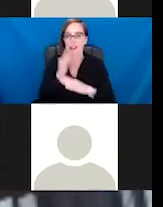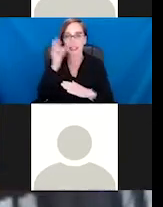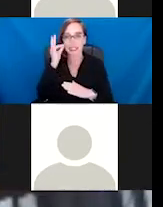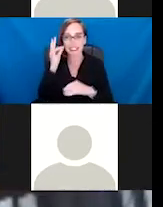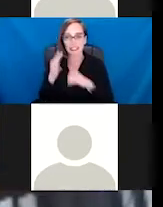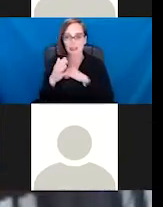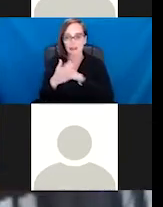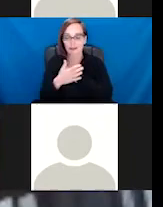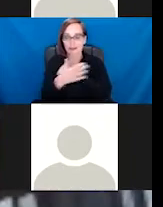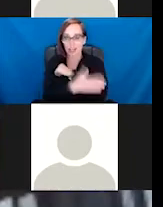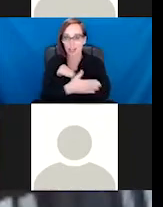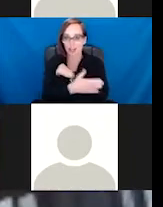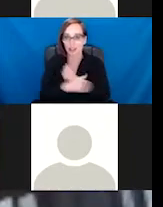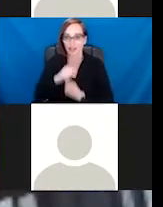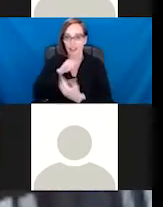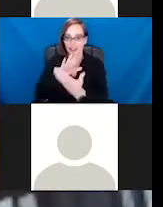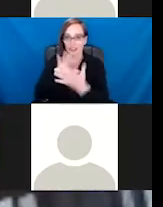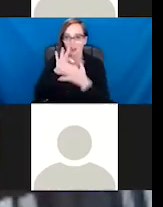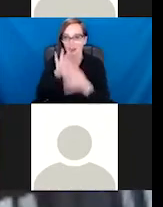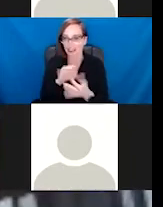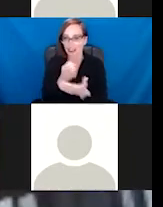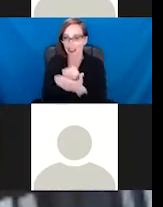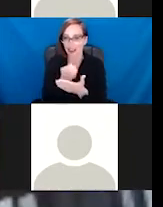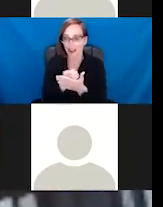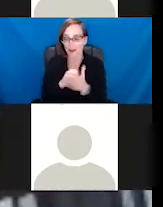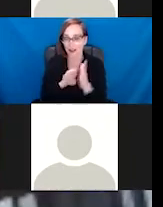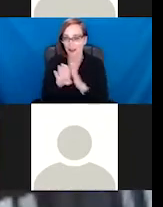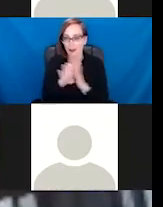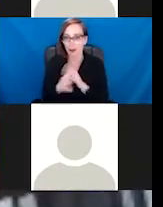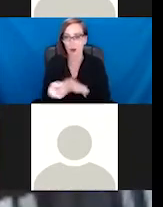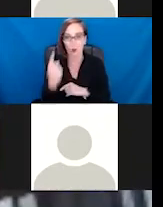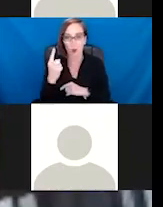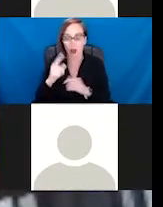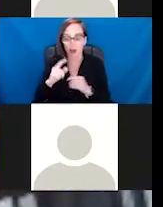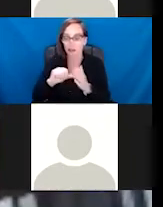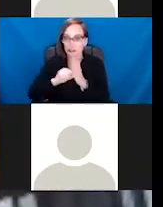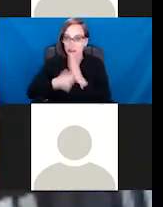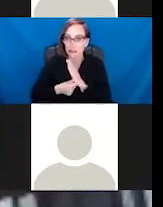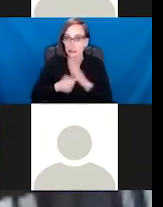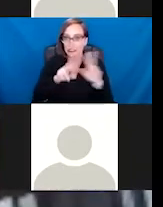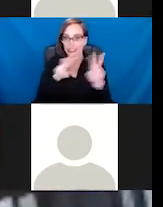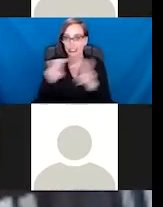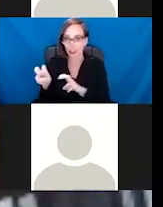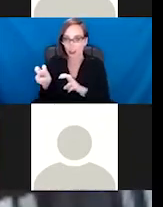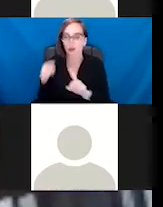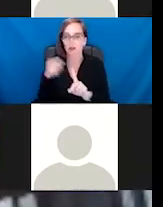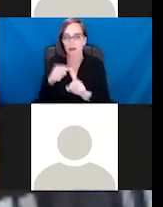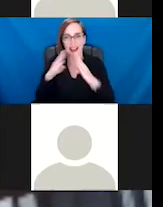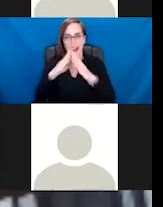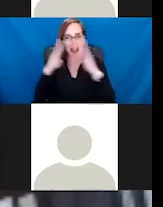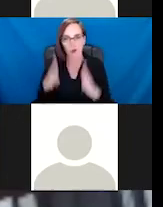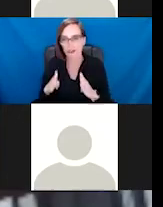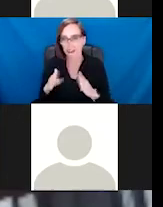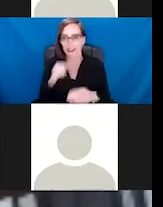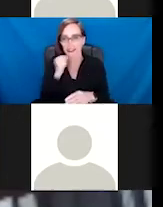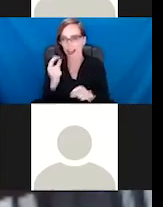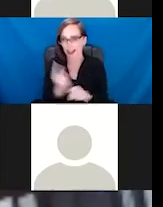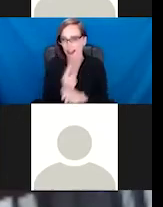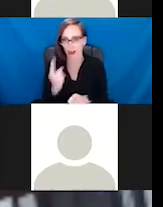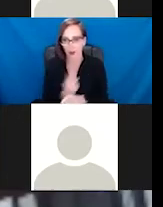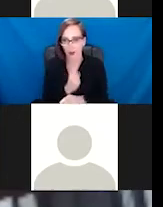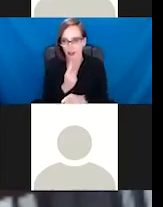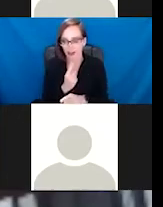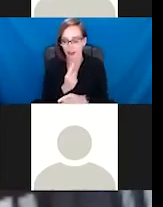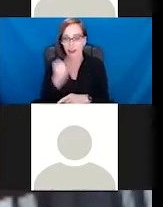about economic development. And one of these core issues is adequate housing. And I think if we even look in the